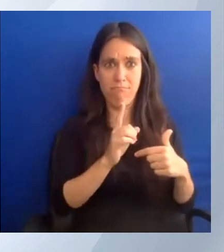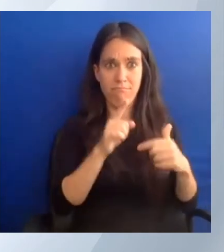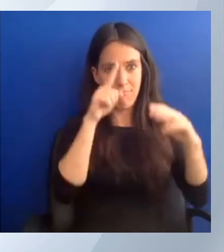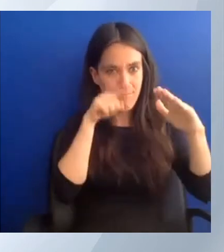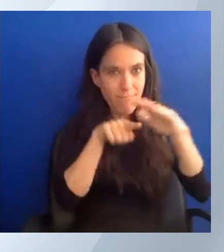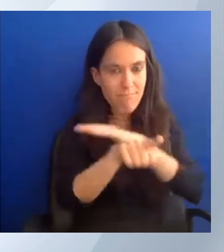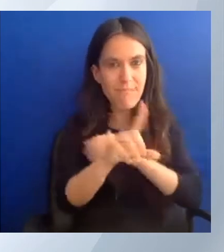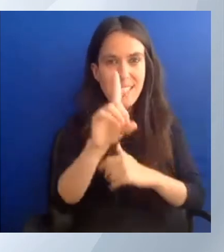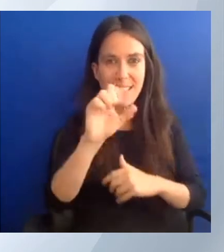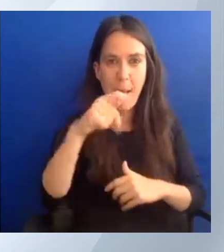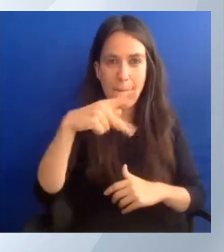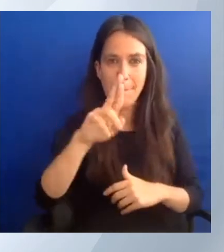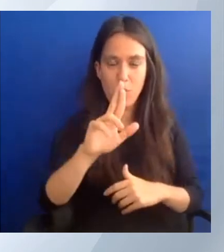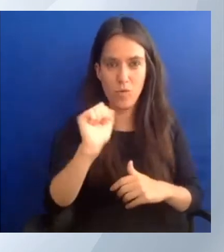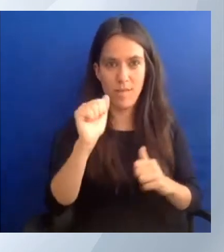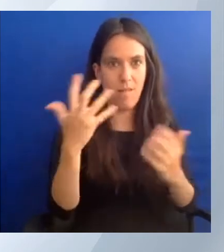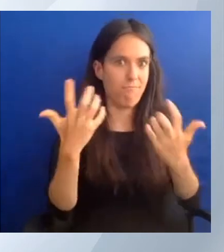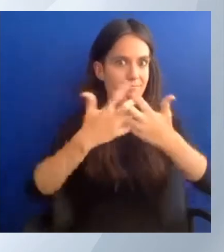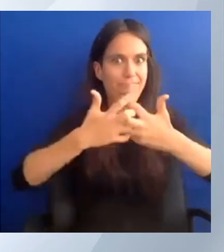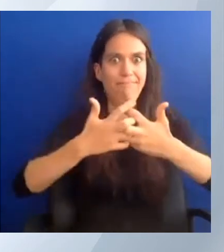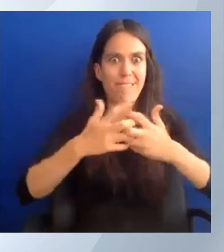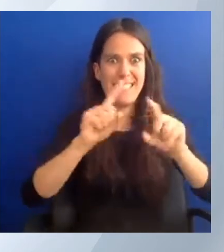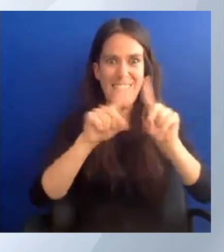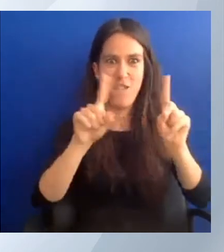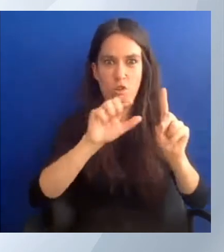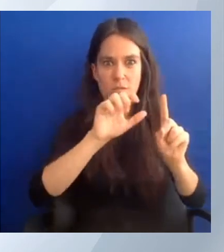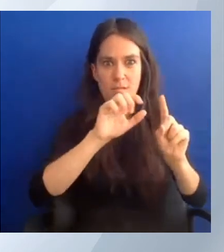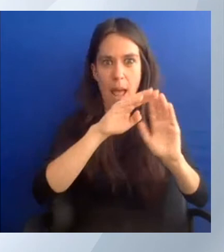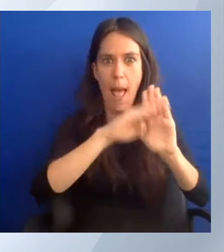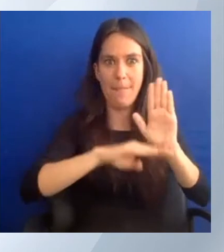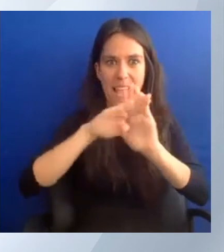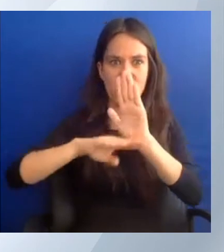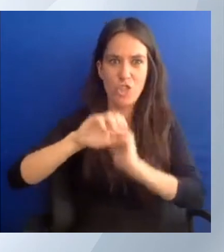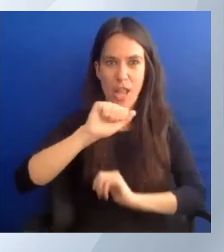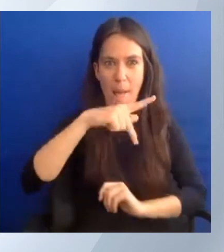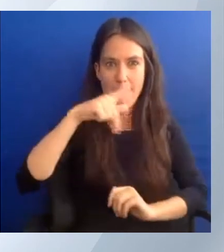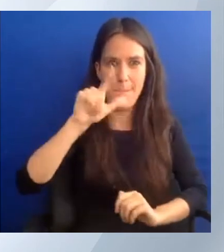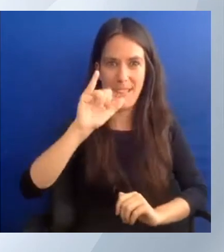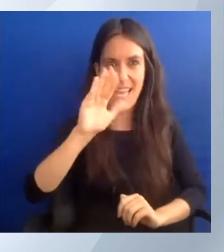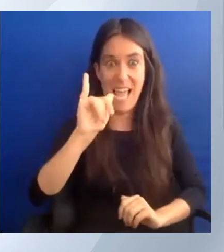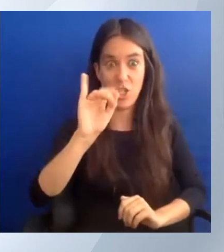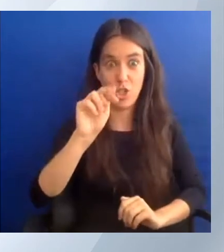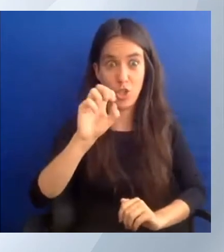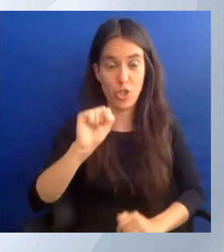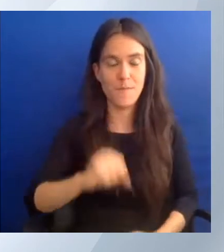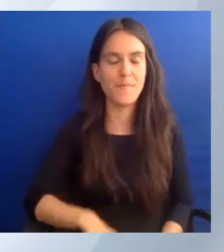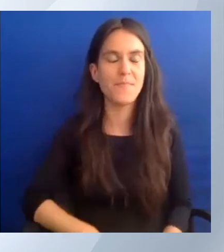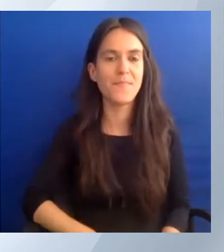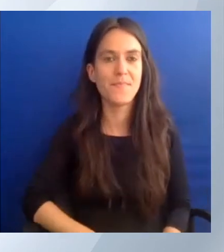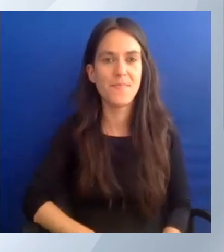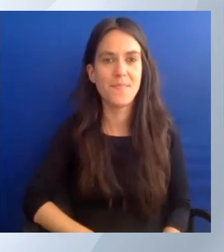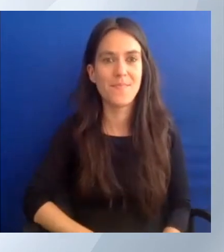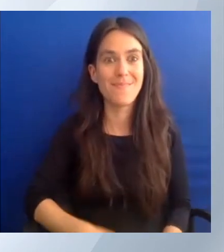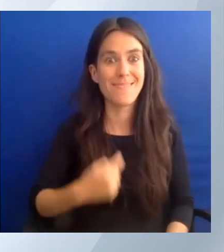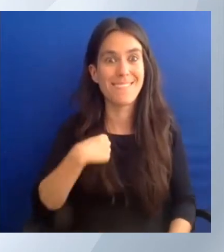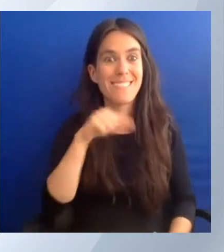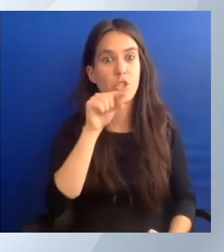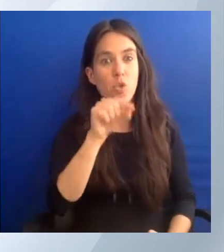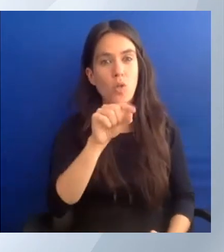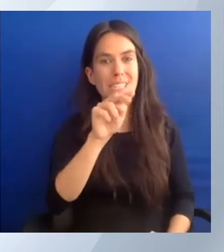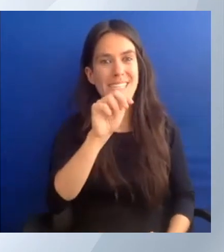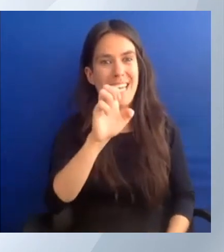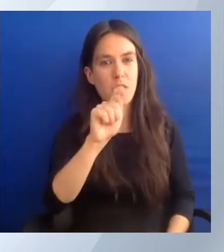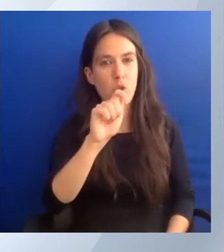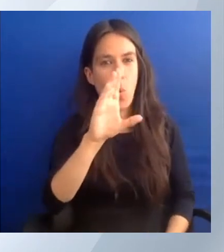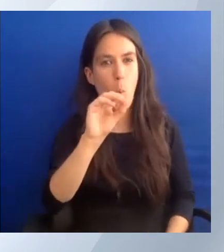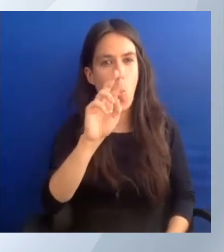my ASP.NET Core application. And this time I have used .NET Core SDK, and